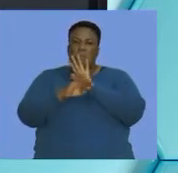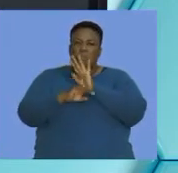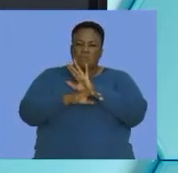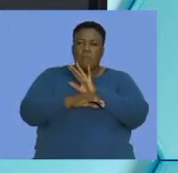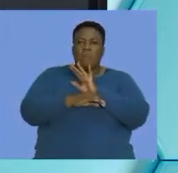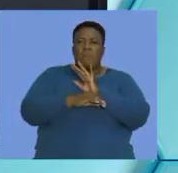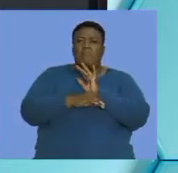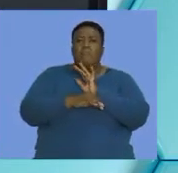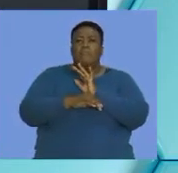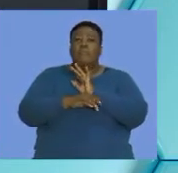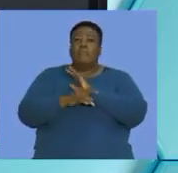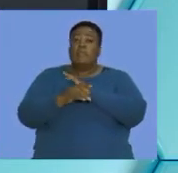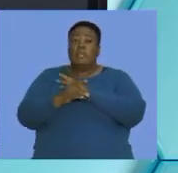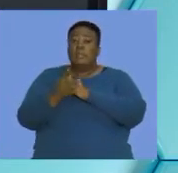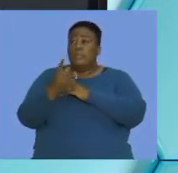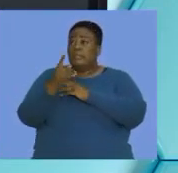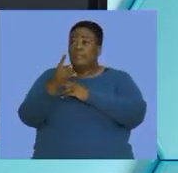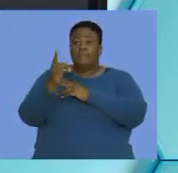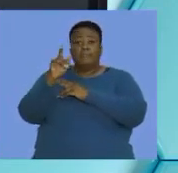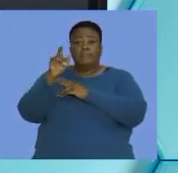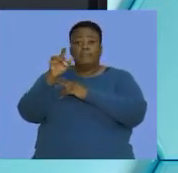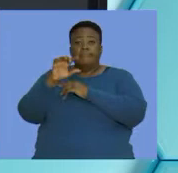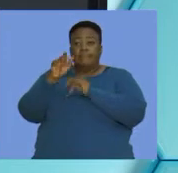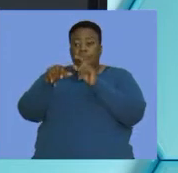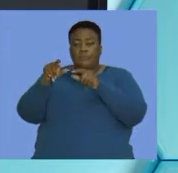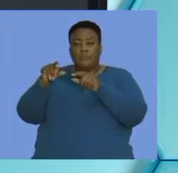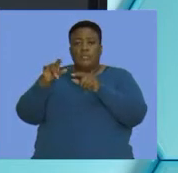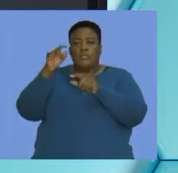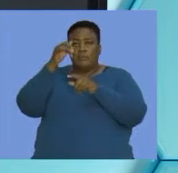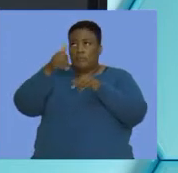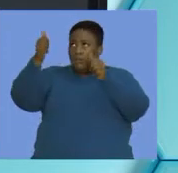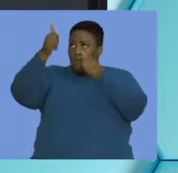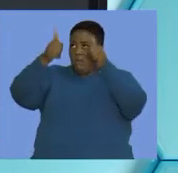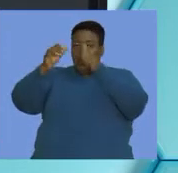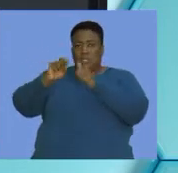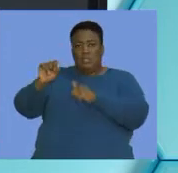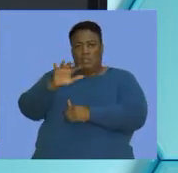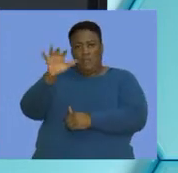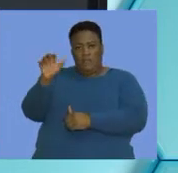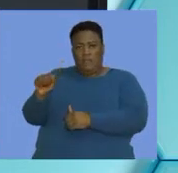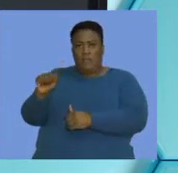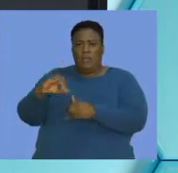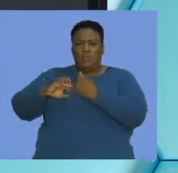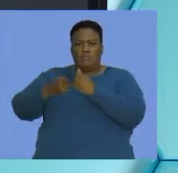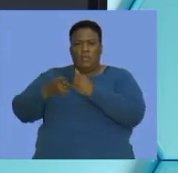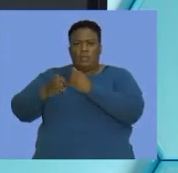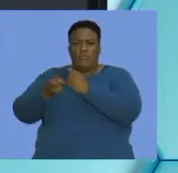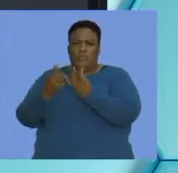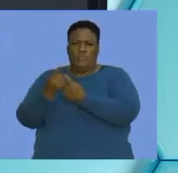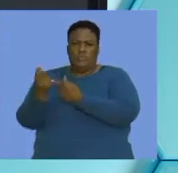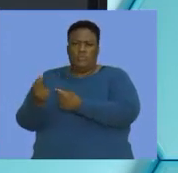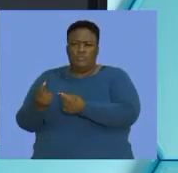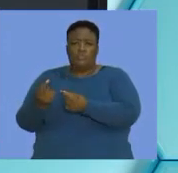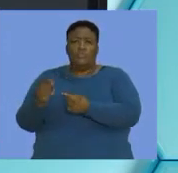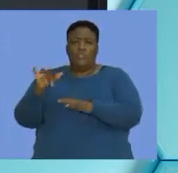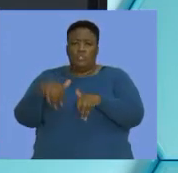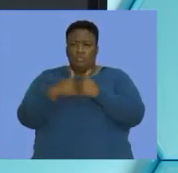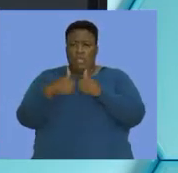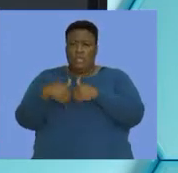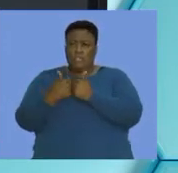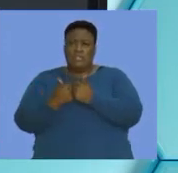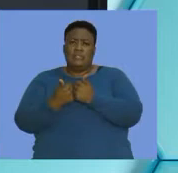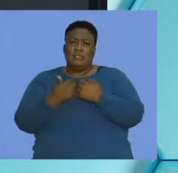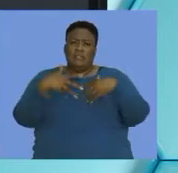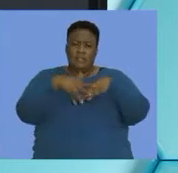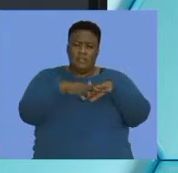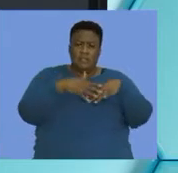taken by the conservation authorities in South Africa. And so these challenges have been met with, and we've had